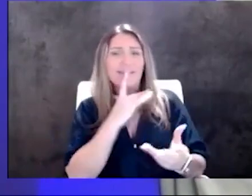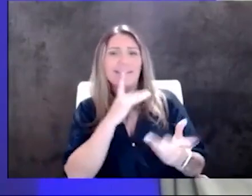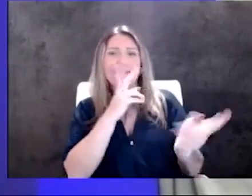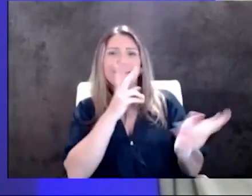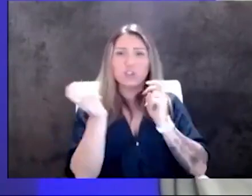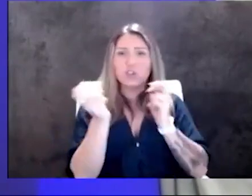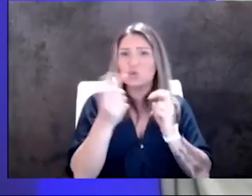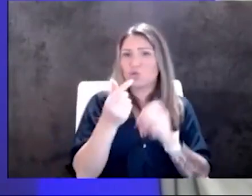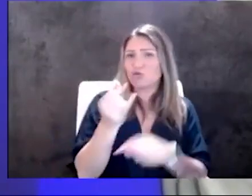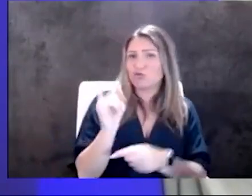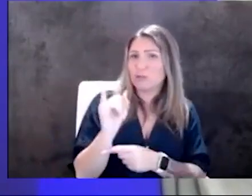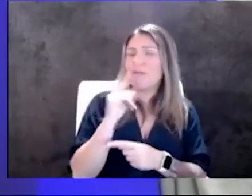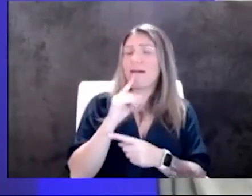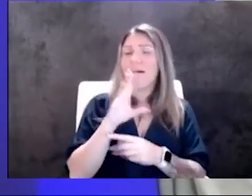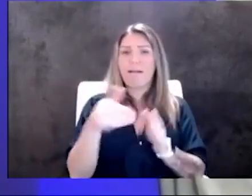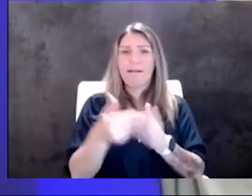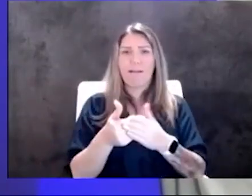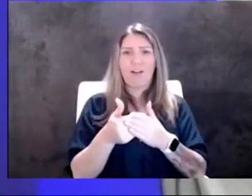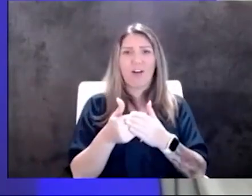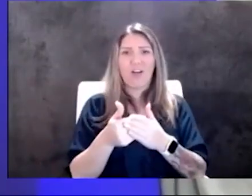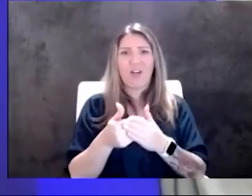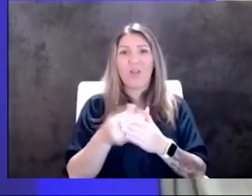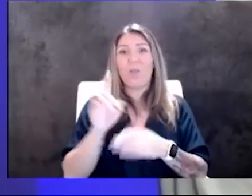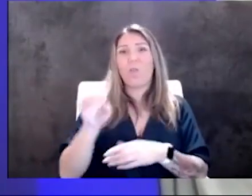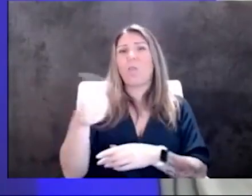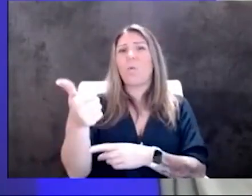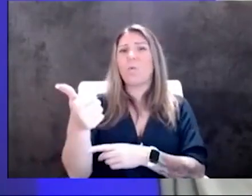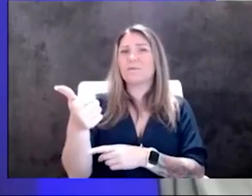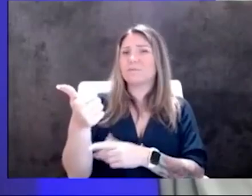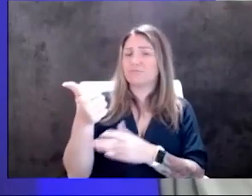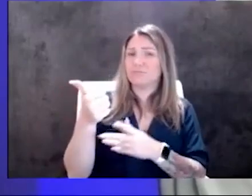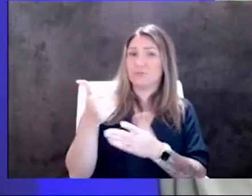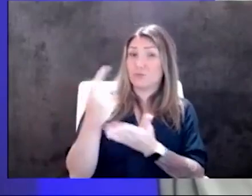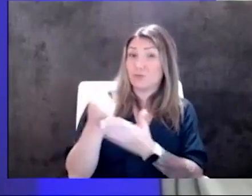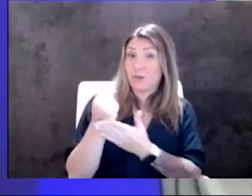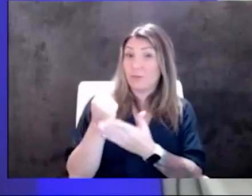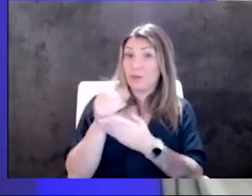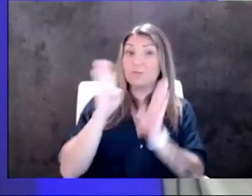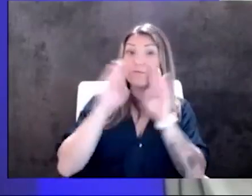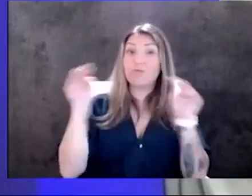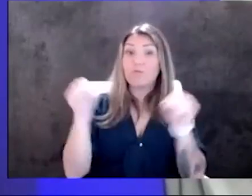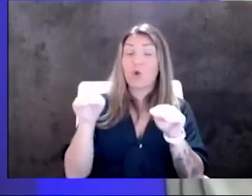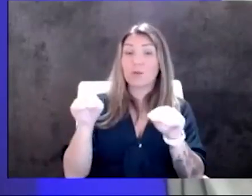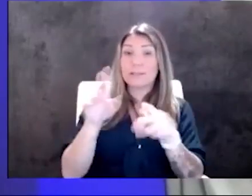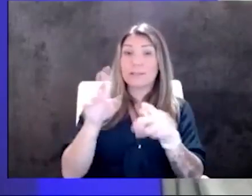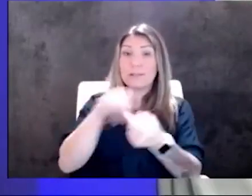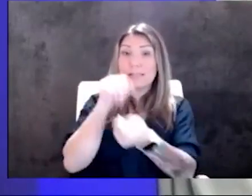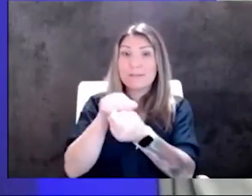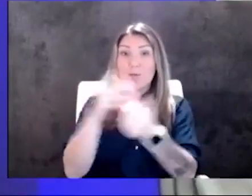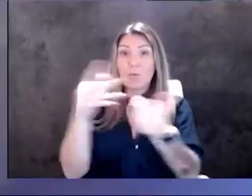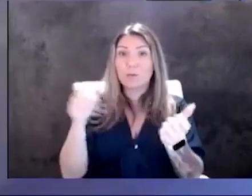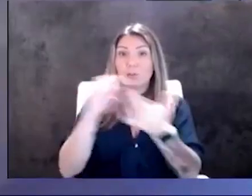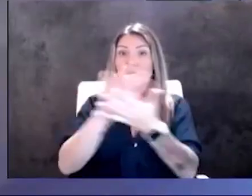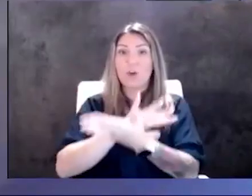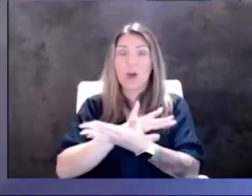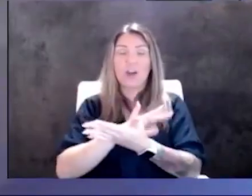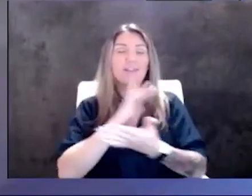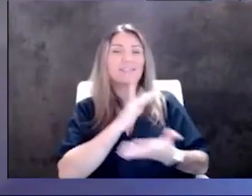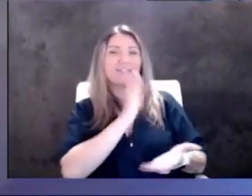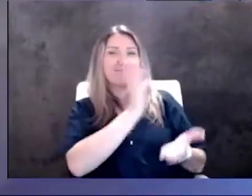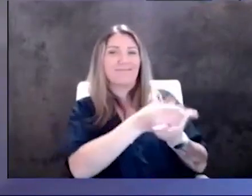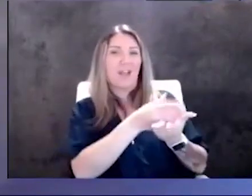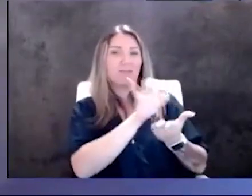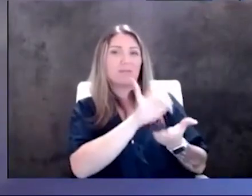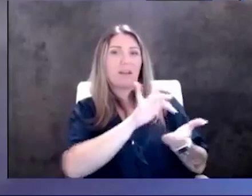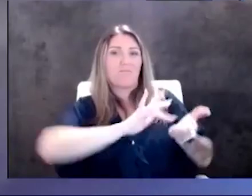alternative treatments that directly treat the source, I think, have been really kind of our way out of this opioid epidemic. Yeah, I think one of the important things, and